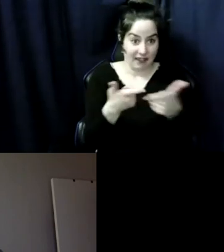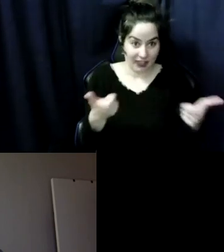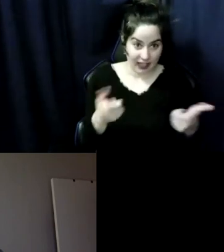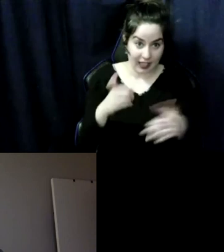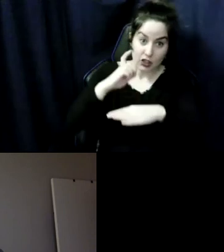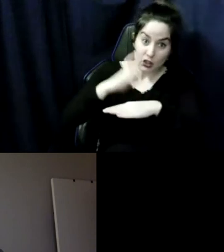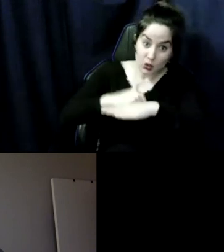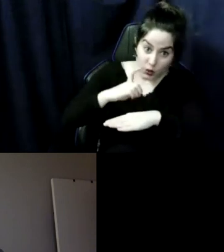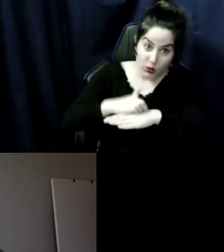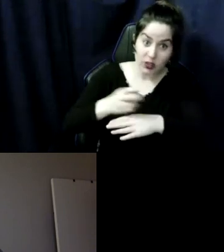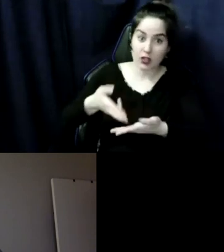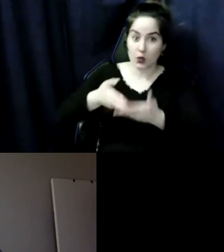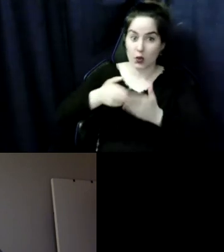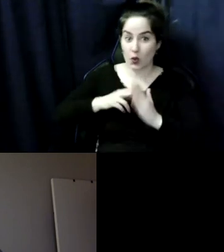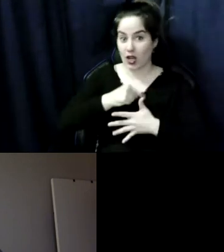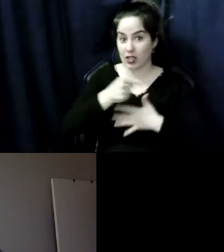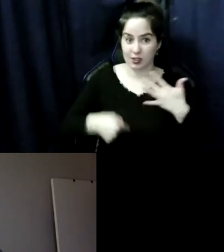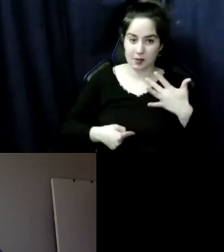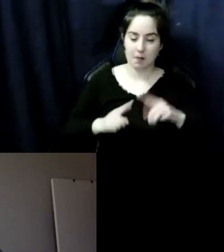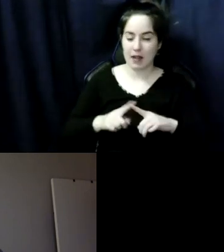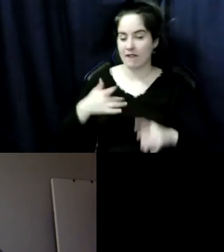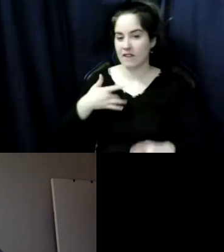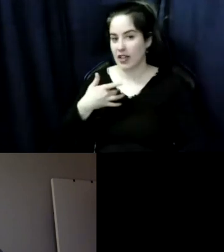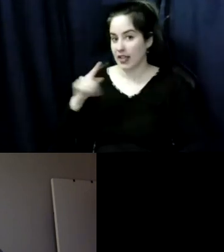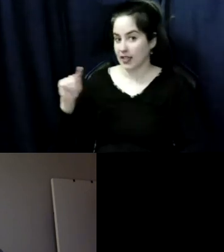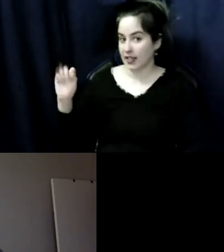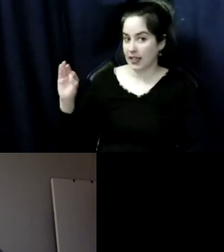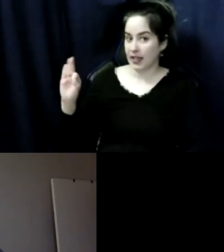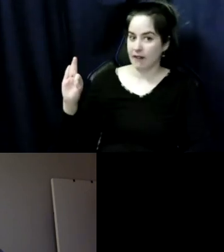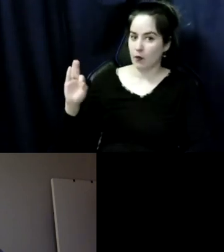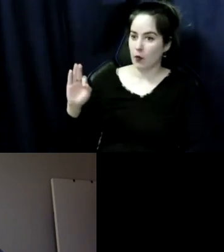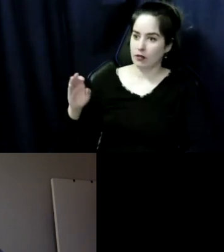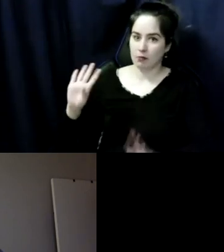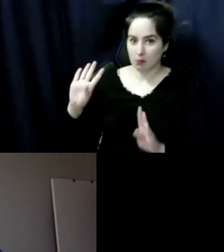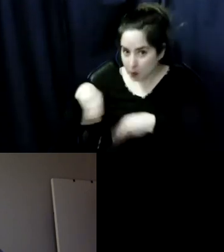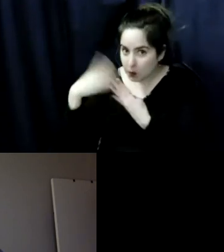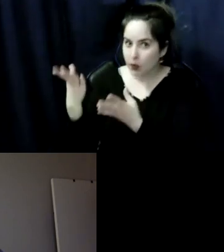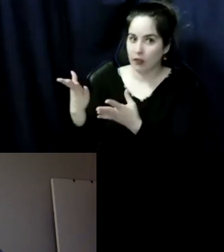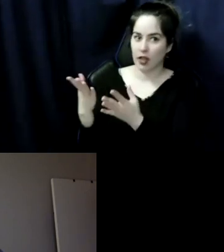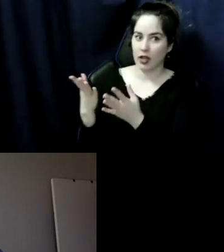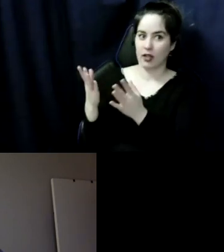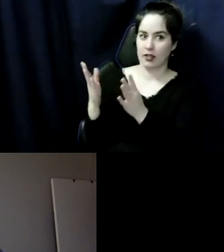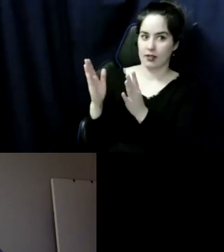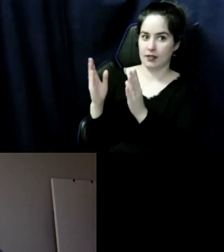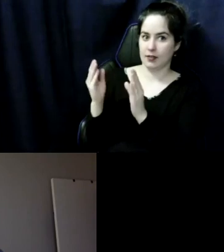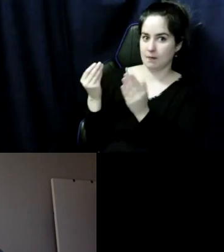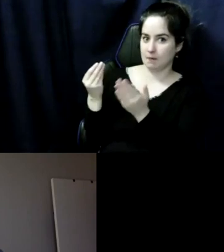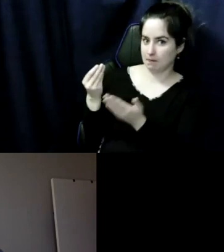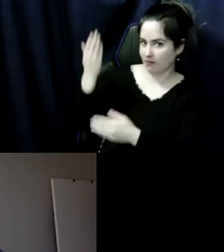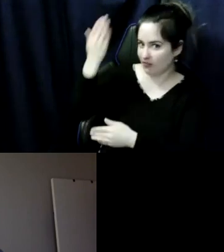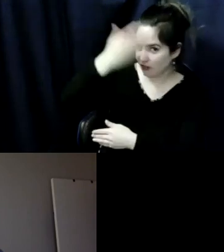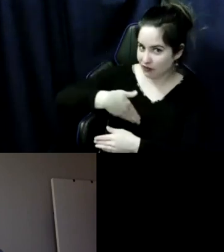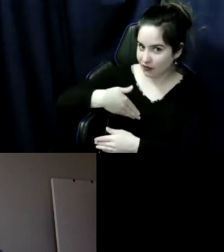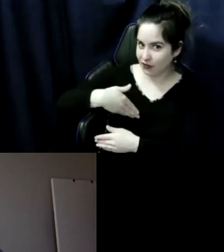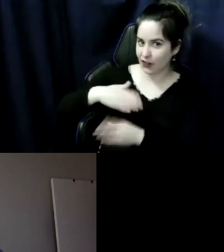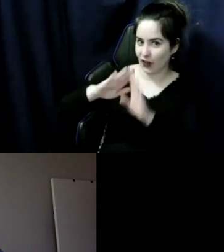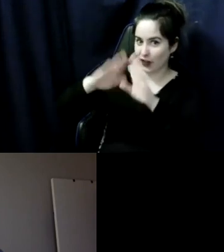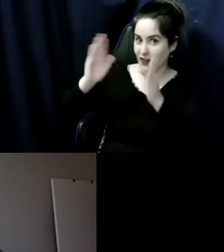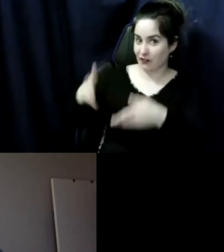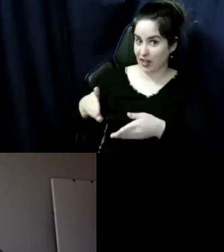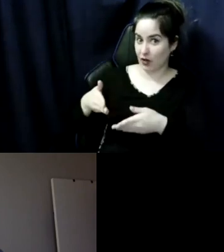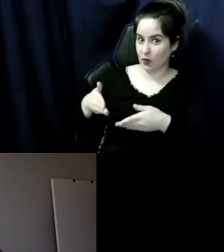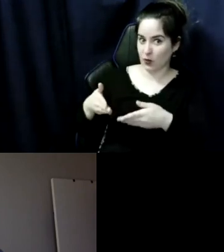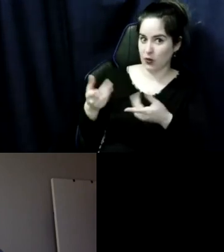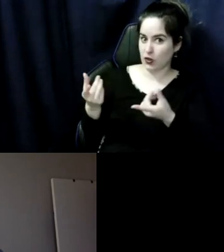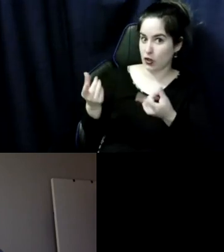think TAF would like necessarily provide front of house staff to do that type of